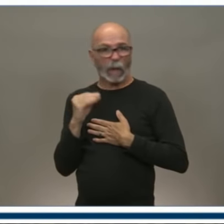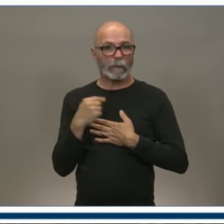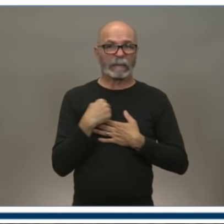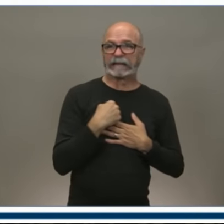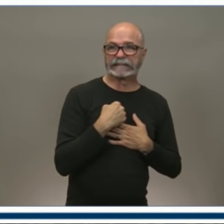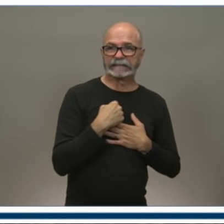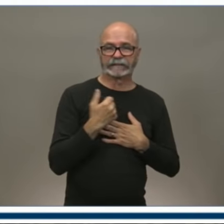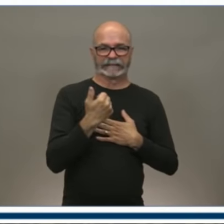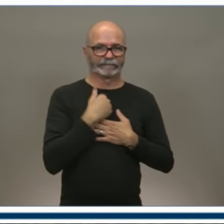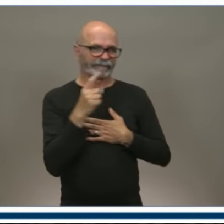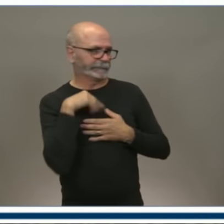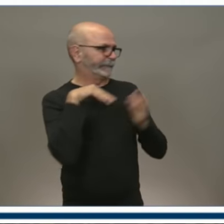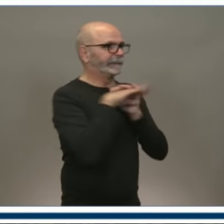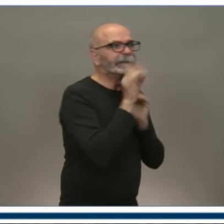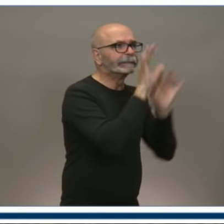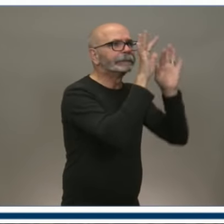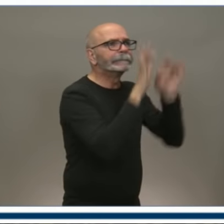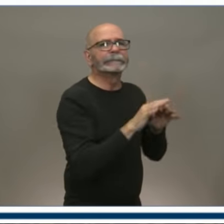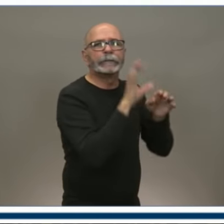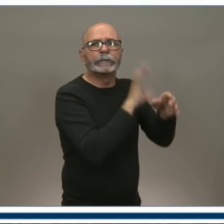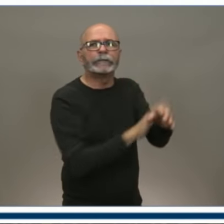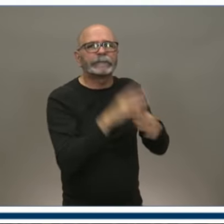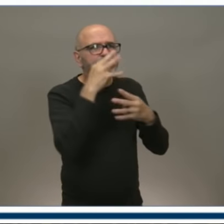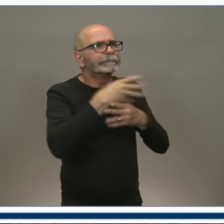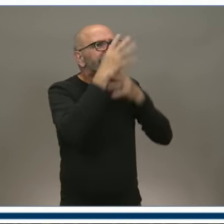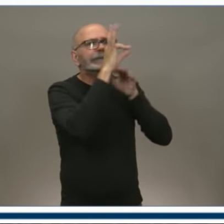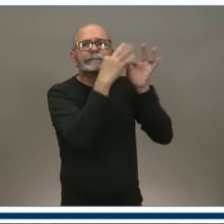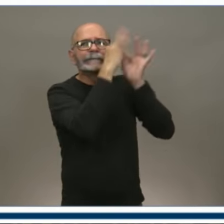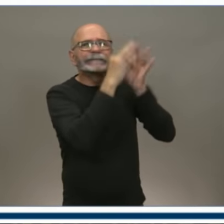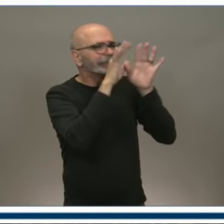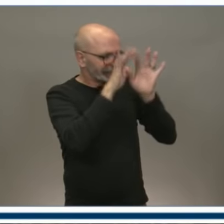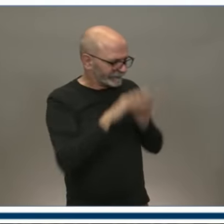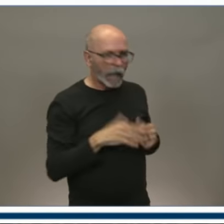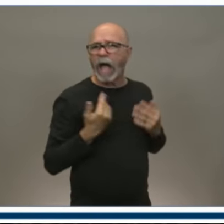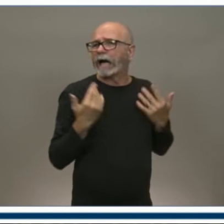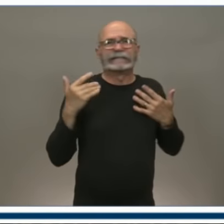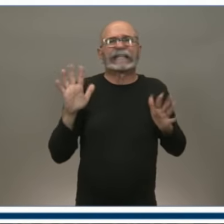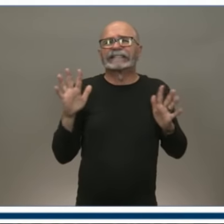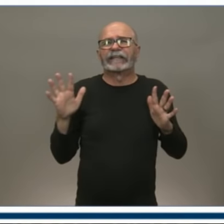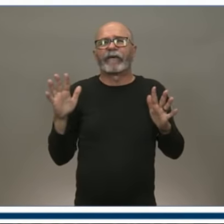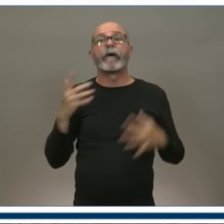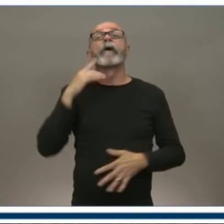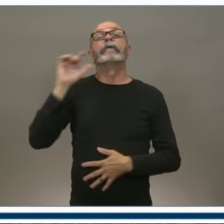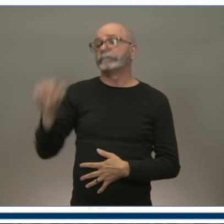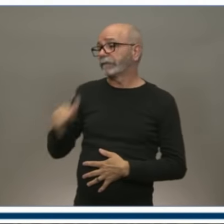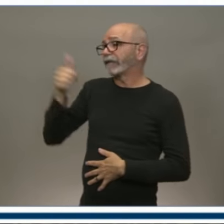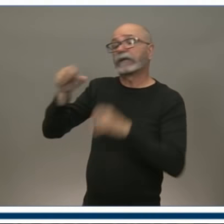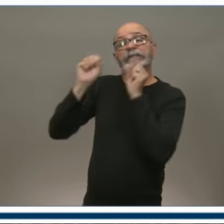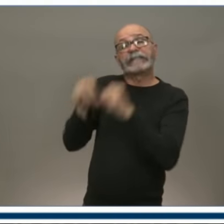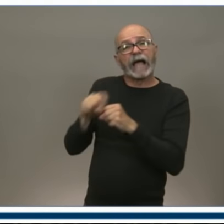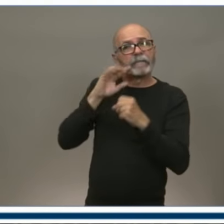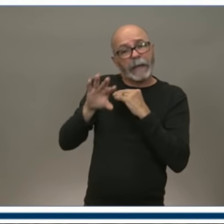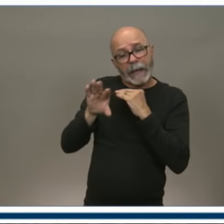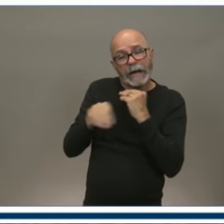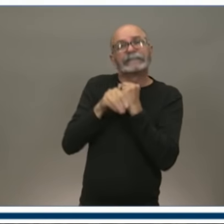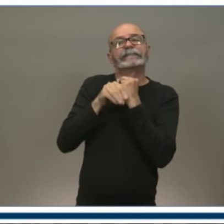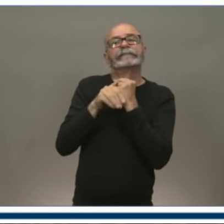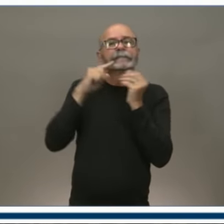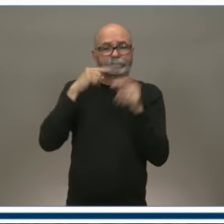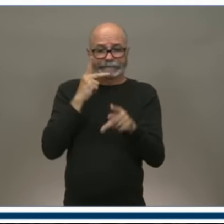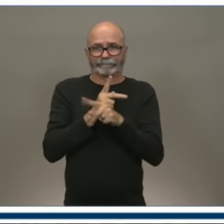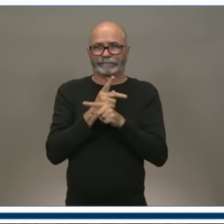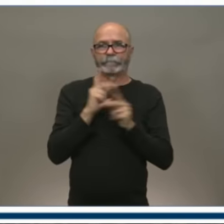and then follow the directions whether they need testing or not. It's simply another piece that I think it helps keep for people to keep COVID at the